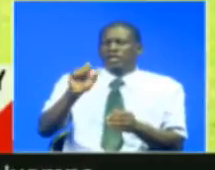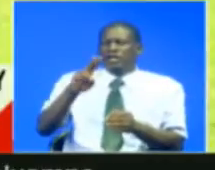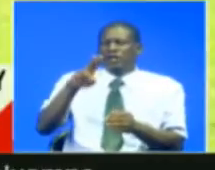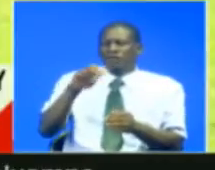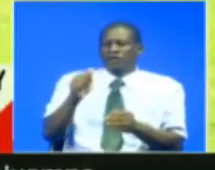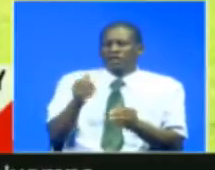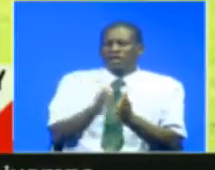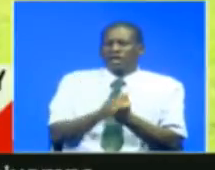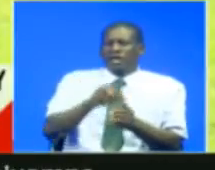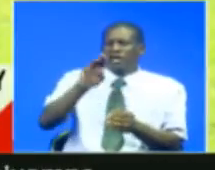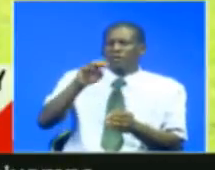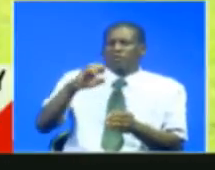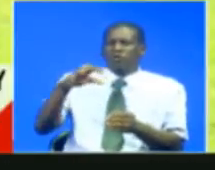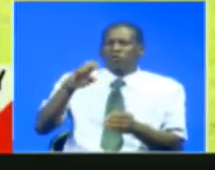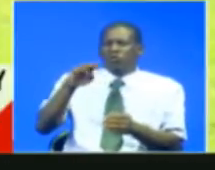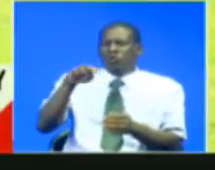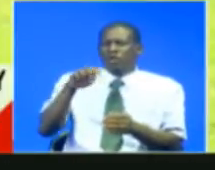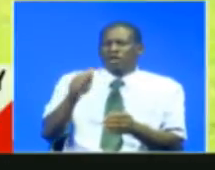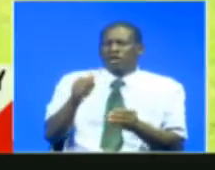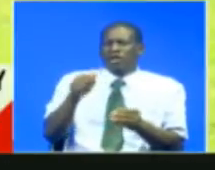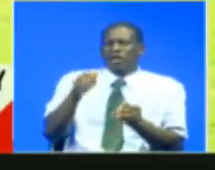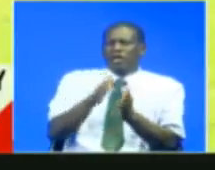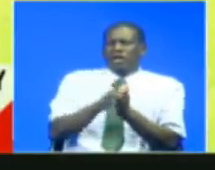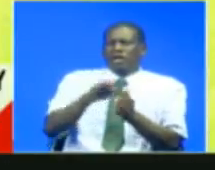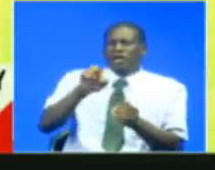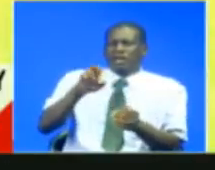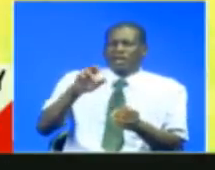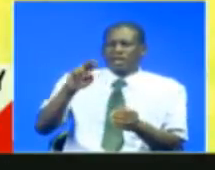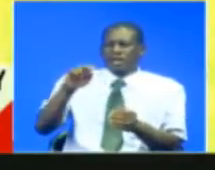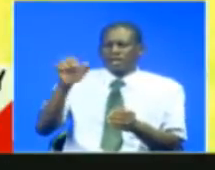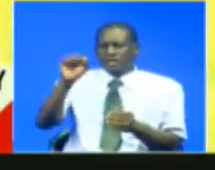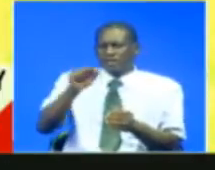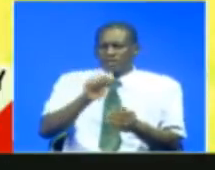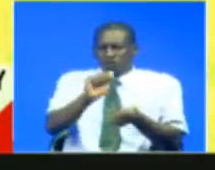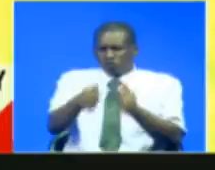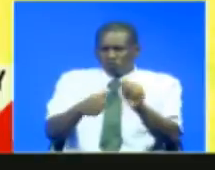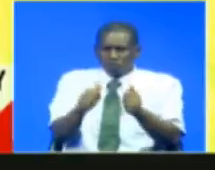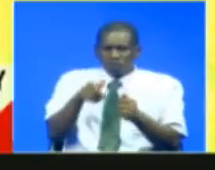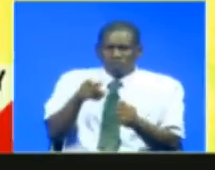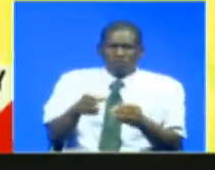Muguna and Ernest Wendo. Now, that match will of course be played at the